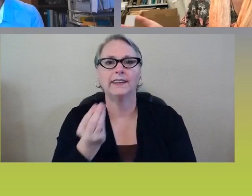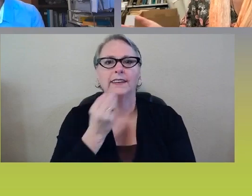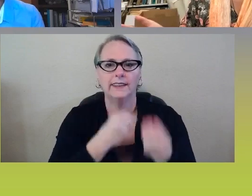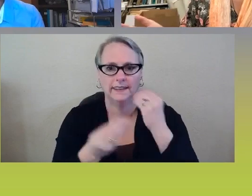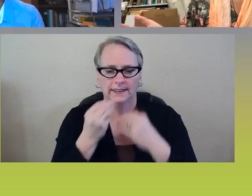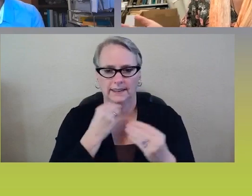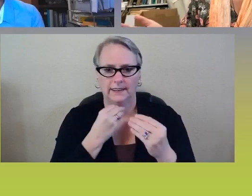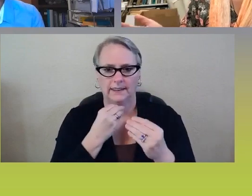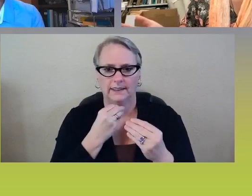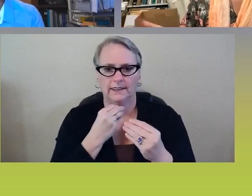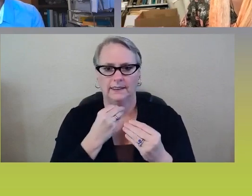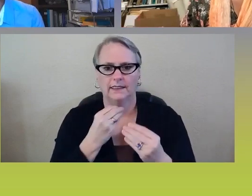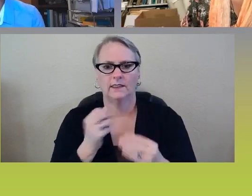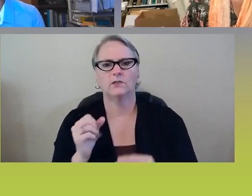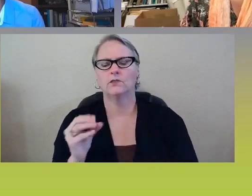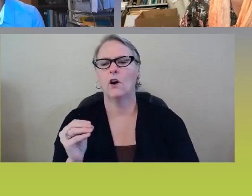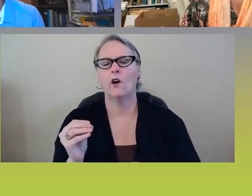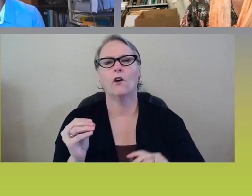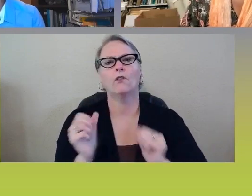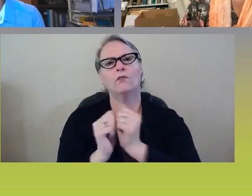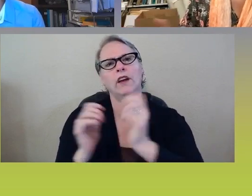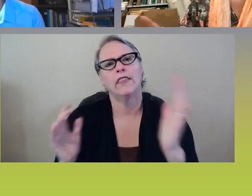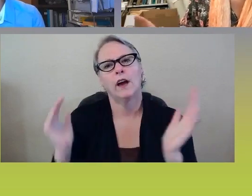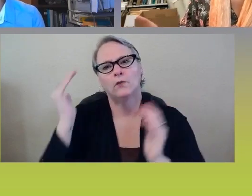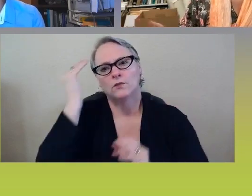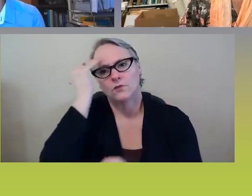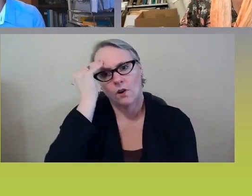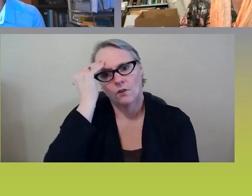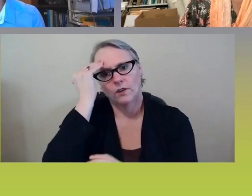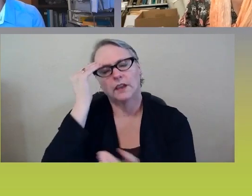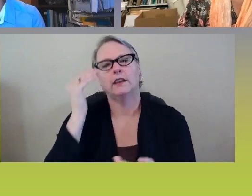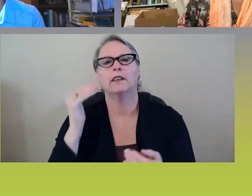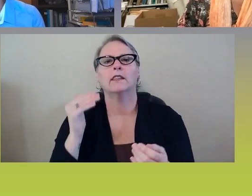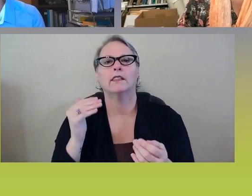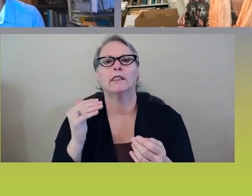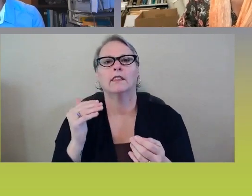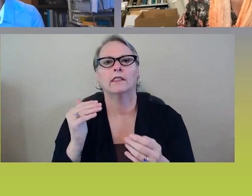is working with these notions of math, or